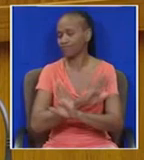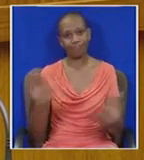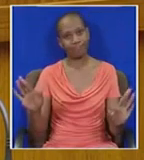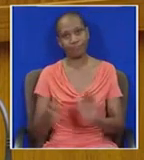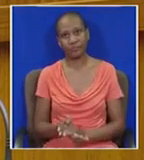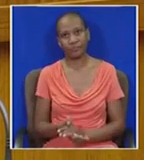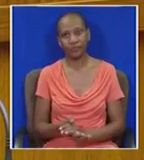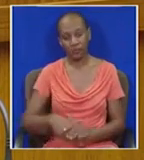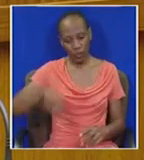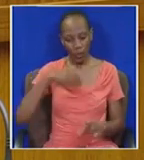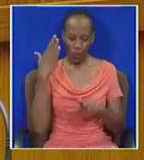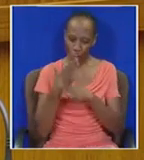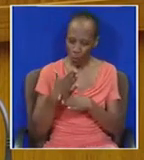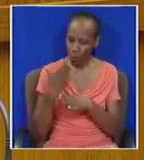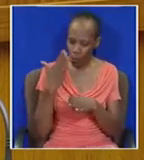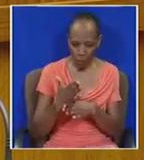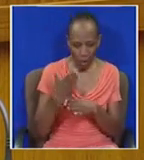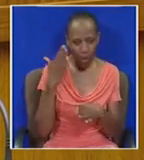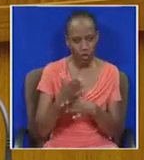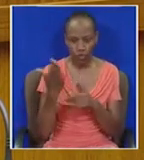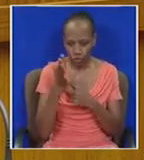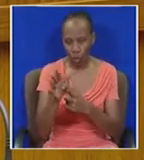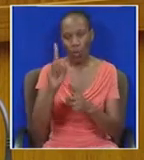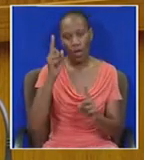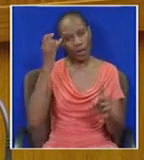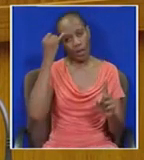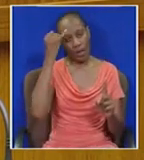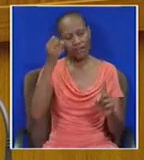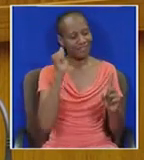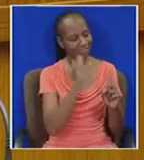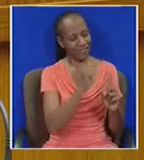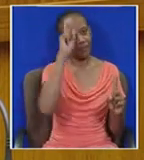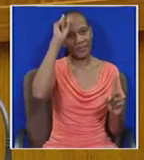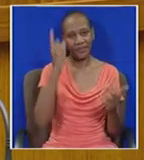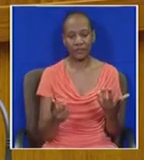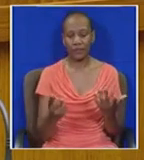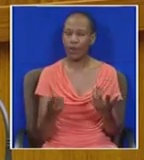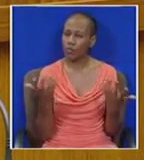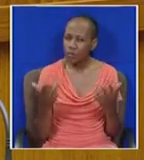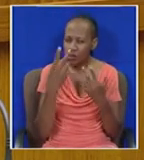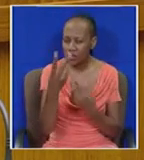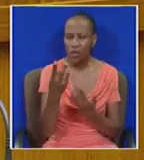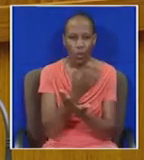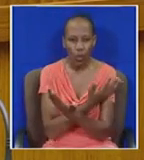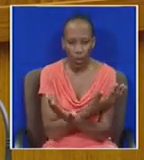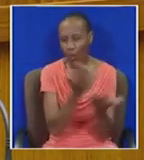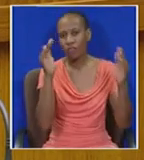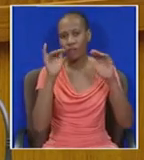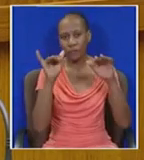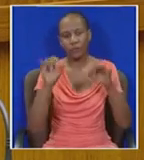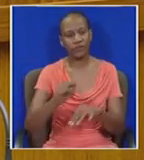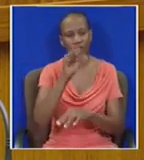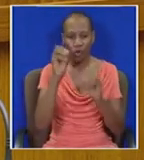We shall work to rekindle Madiba's vision of a democratic society in which all citizens have